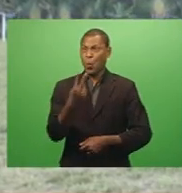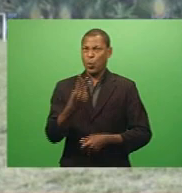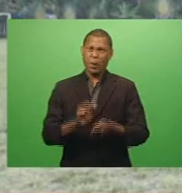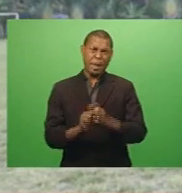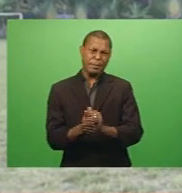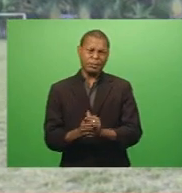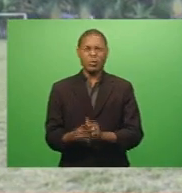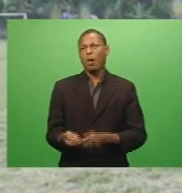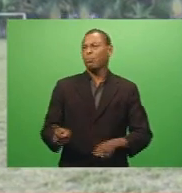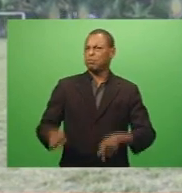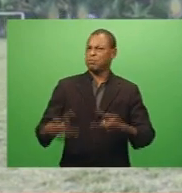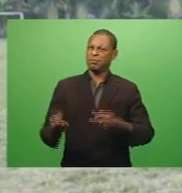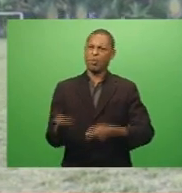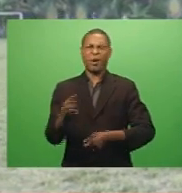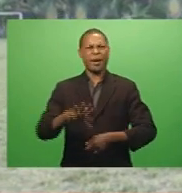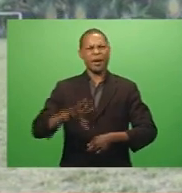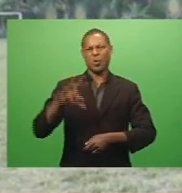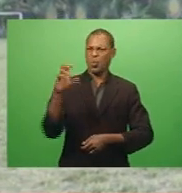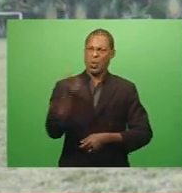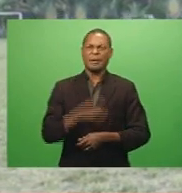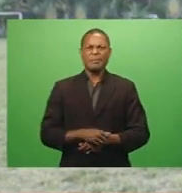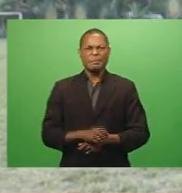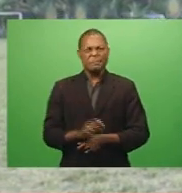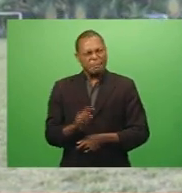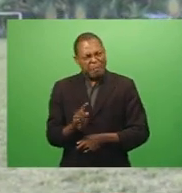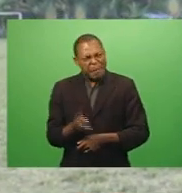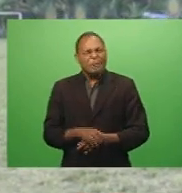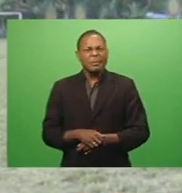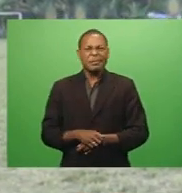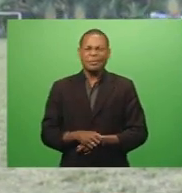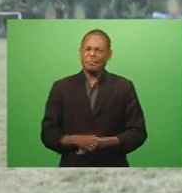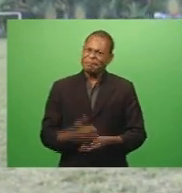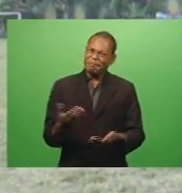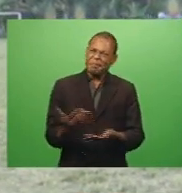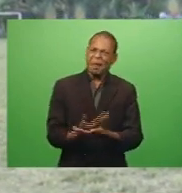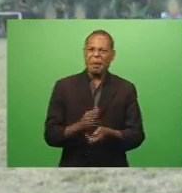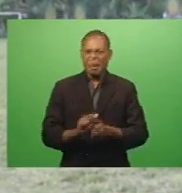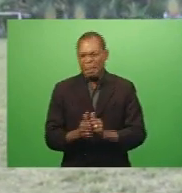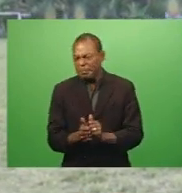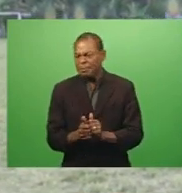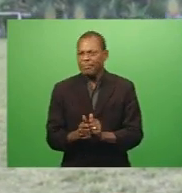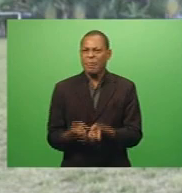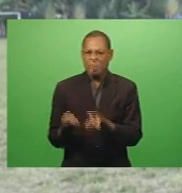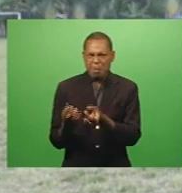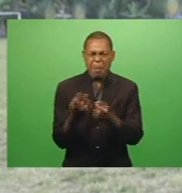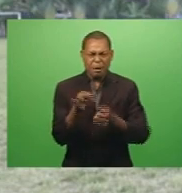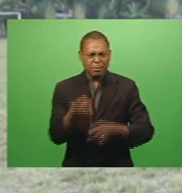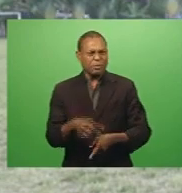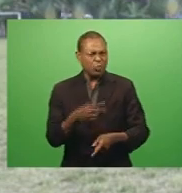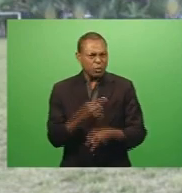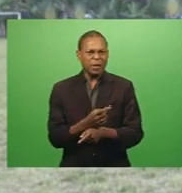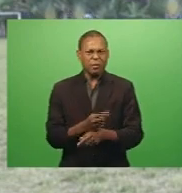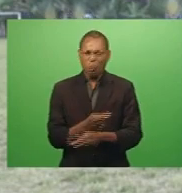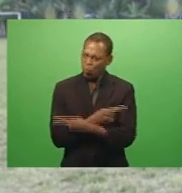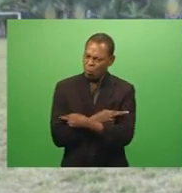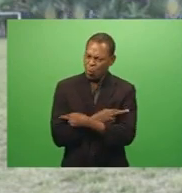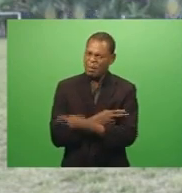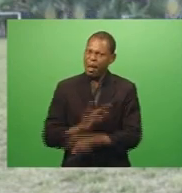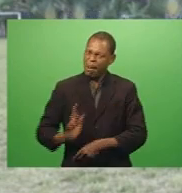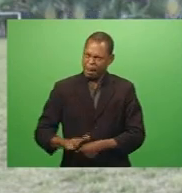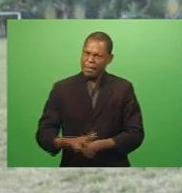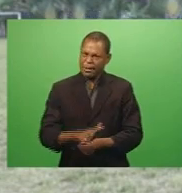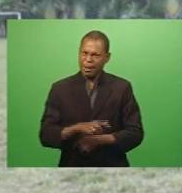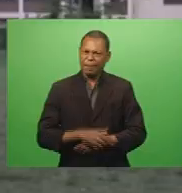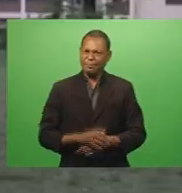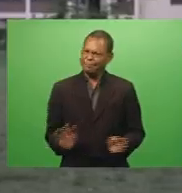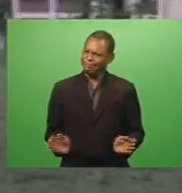then keeping low profile, going in the game with a lot of preparation this week, and we respect Lambasa for the football that they are playing